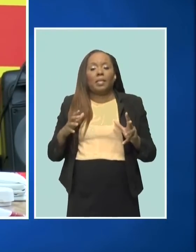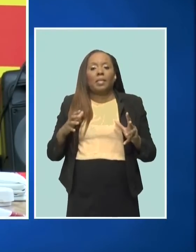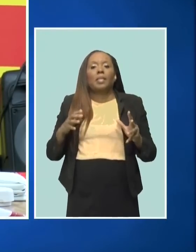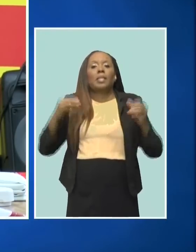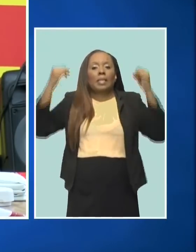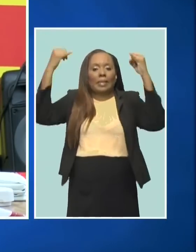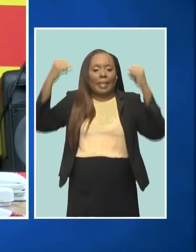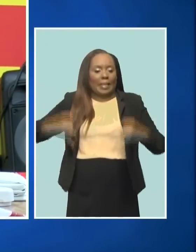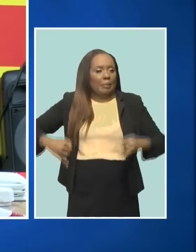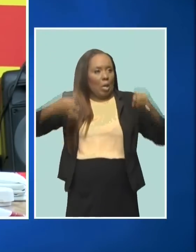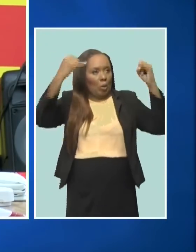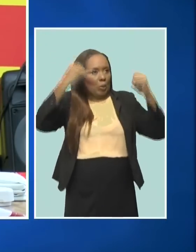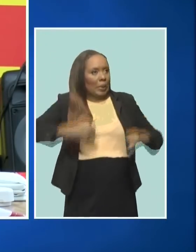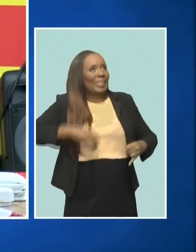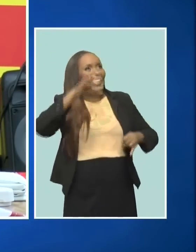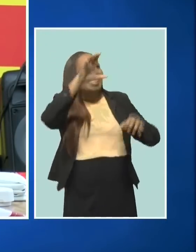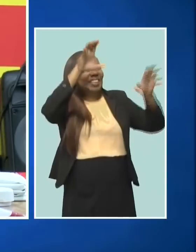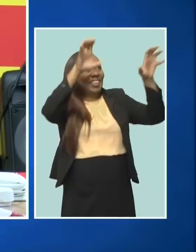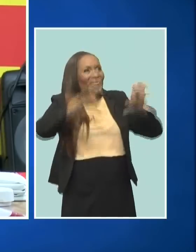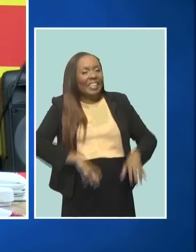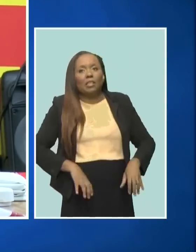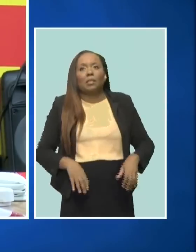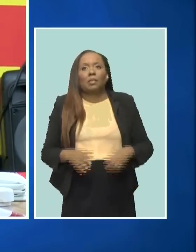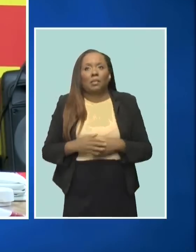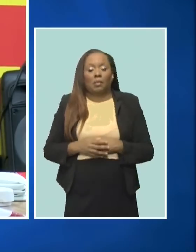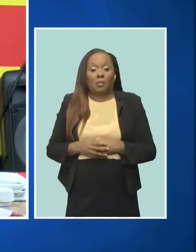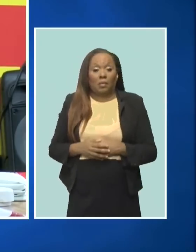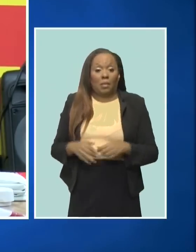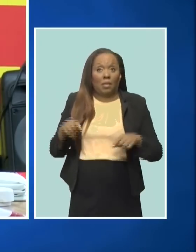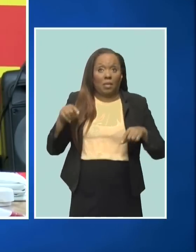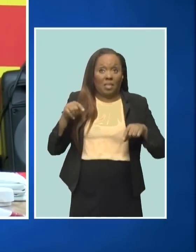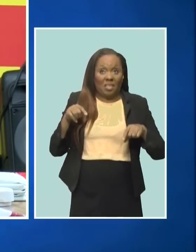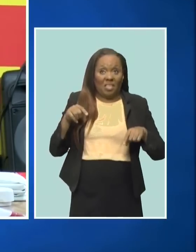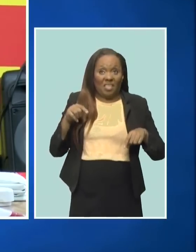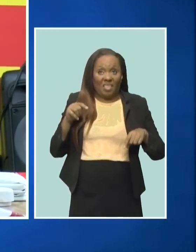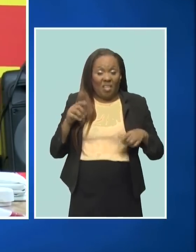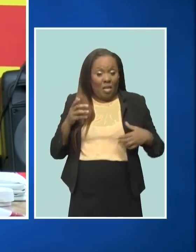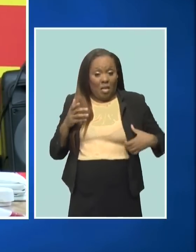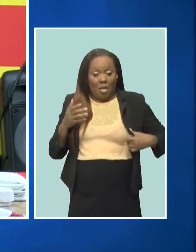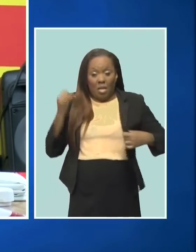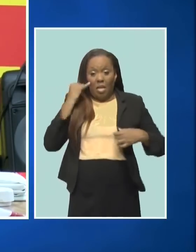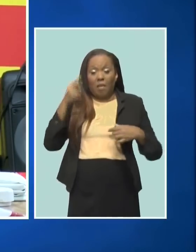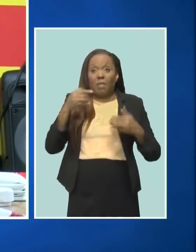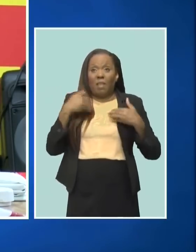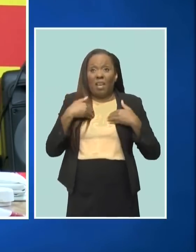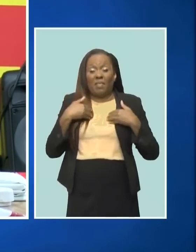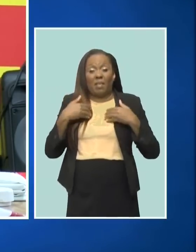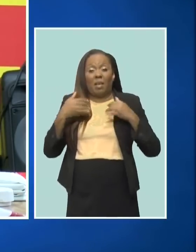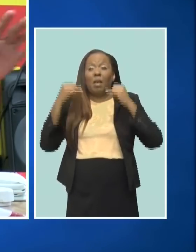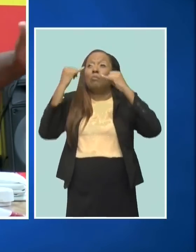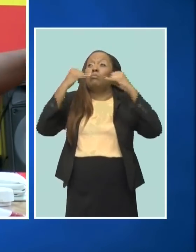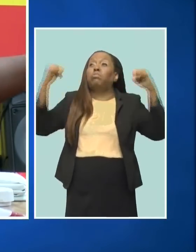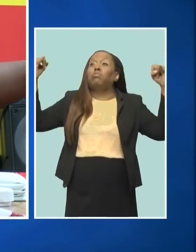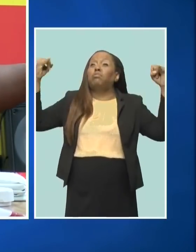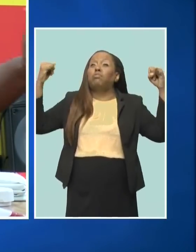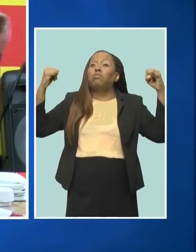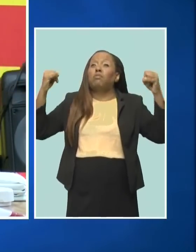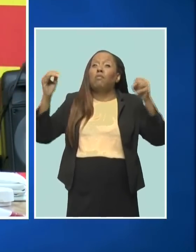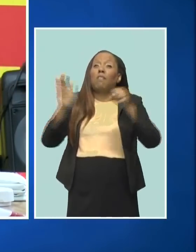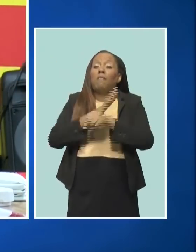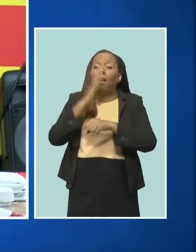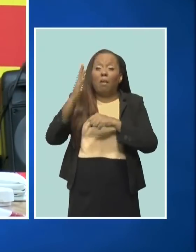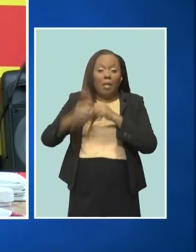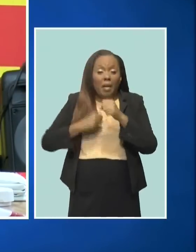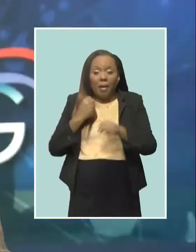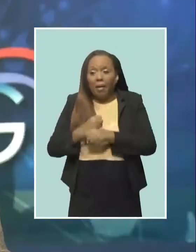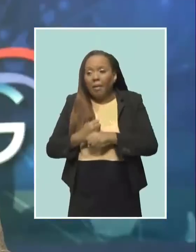place. And you know what? When you come in December this year, you plug it in, boop, bzz, call the fire service.